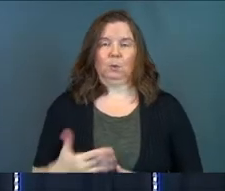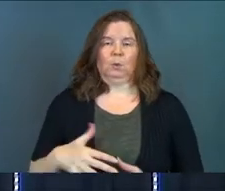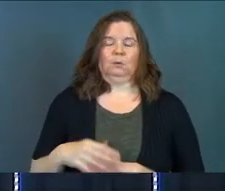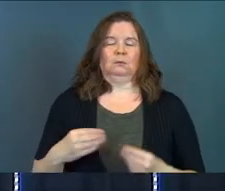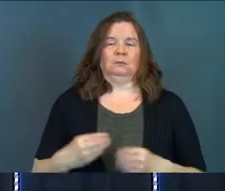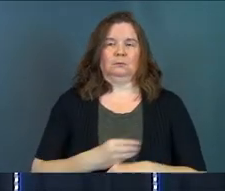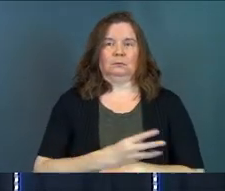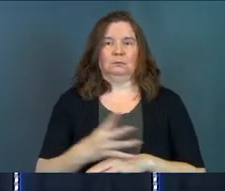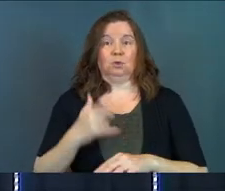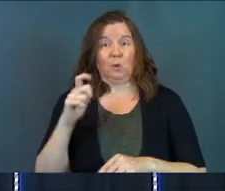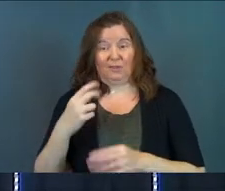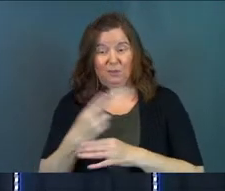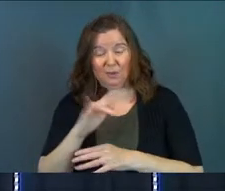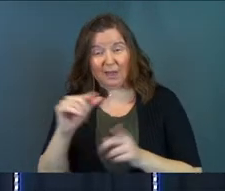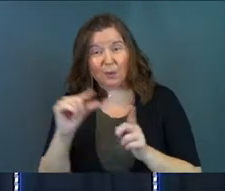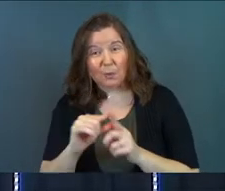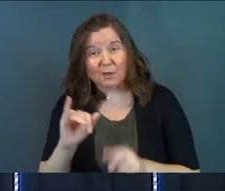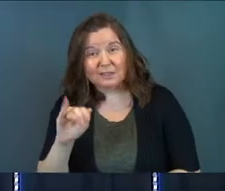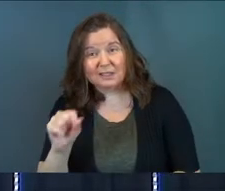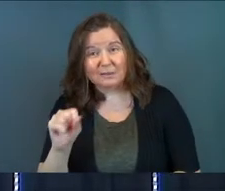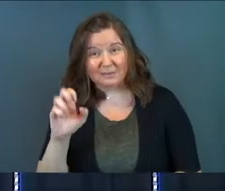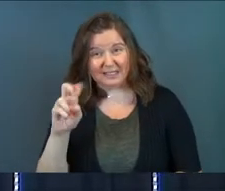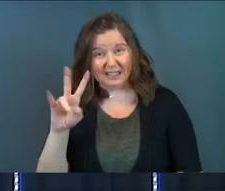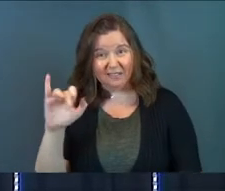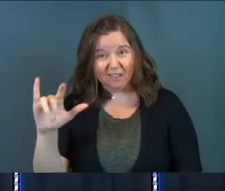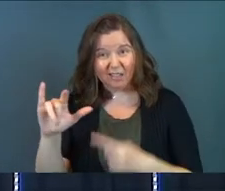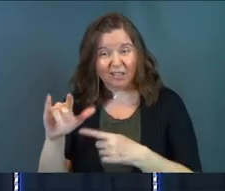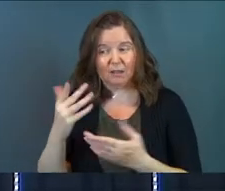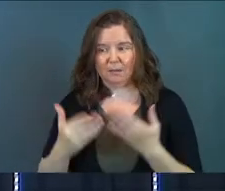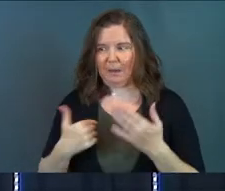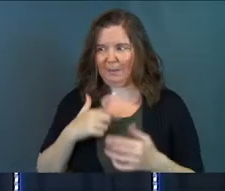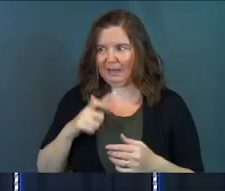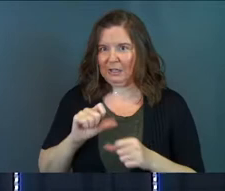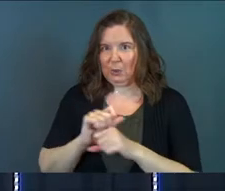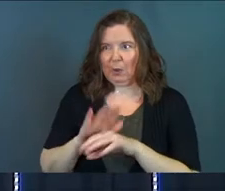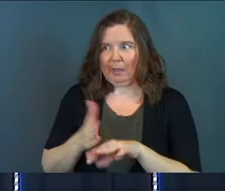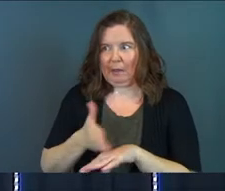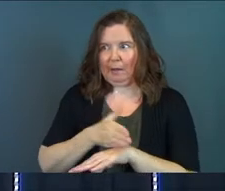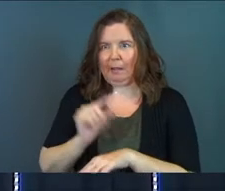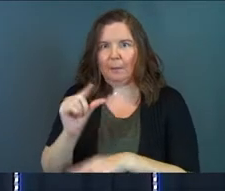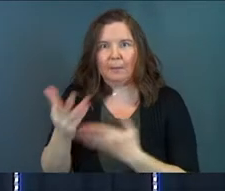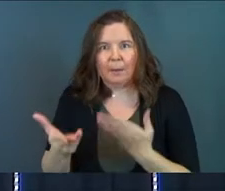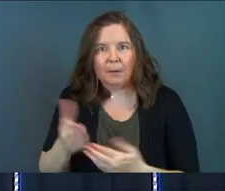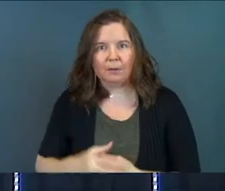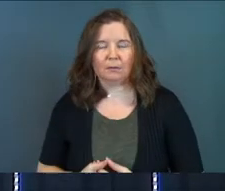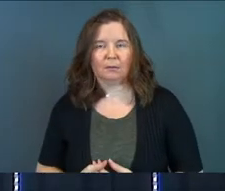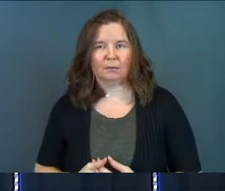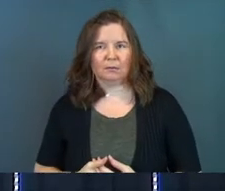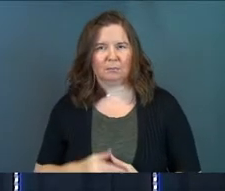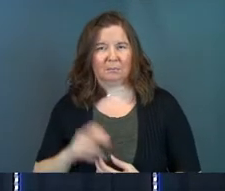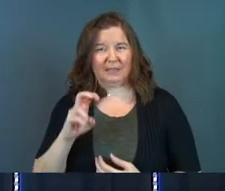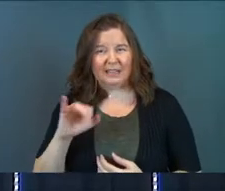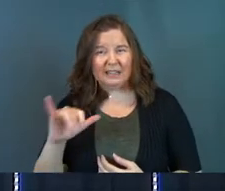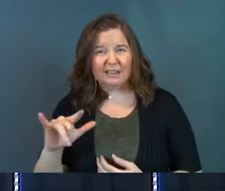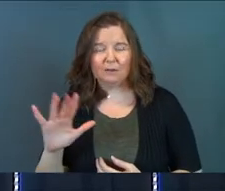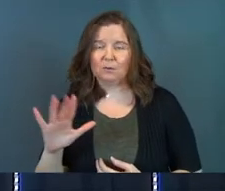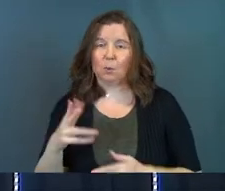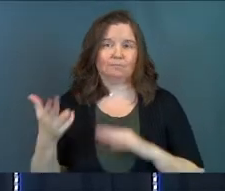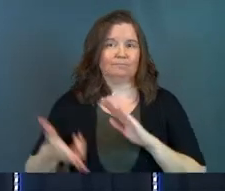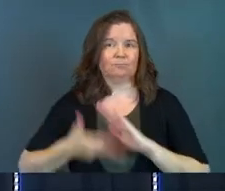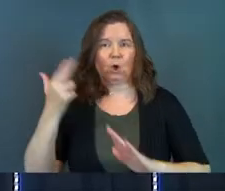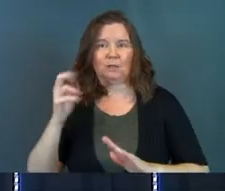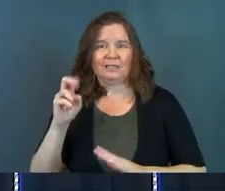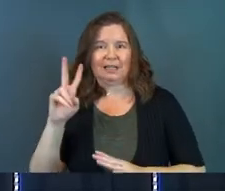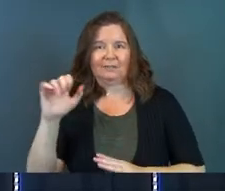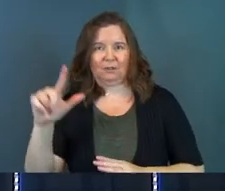Ooh, you got to use that word, James? How about maybe I just need to work on that a little bit? You know? No, he's going to call that